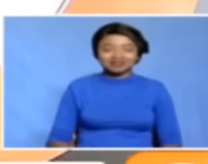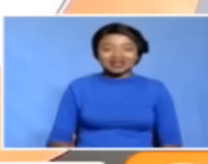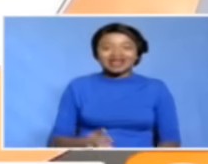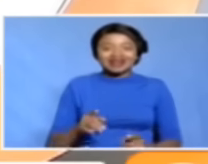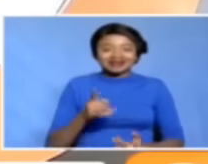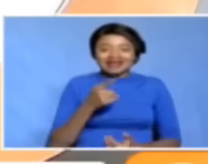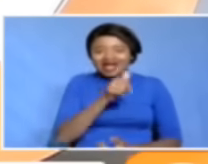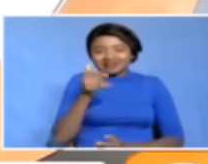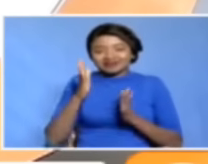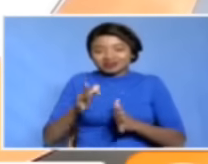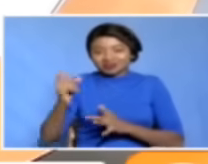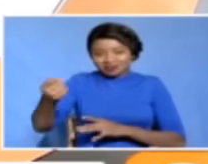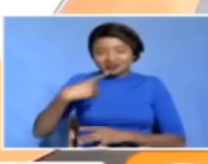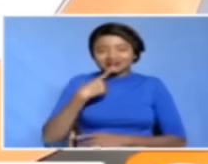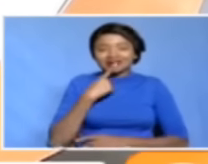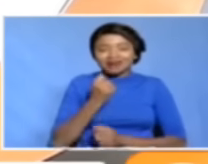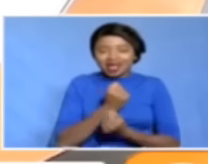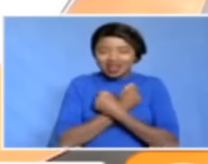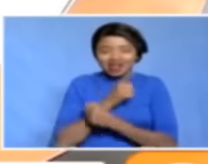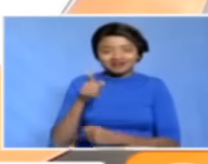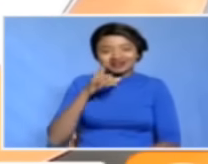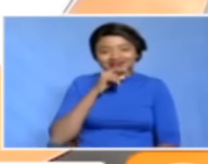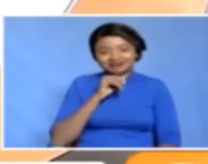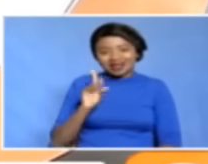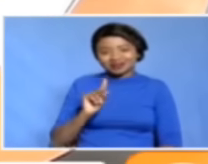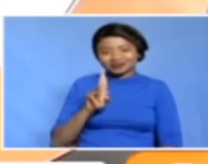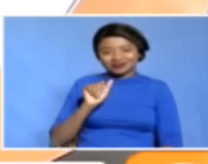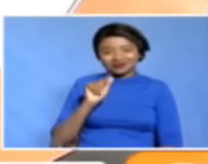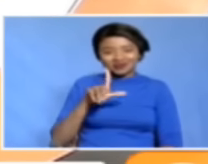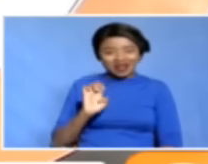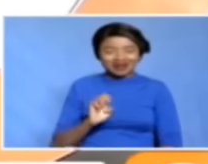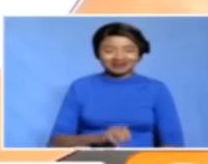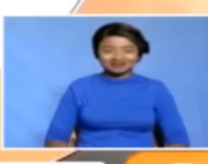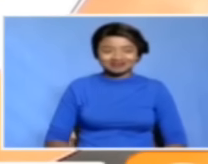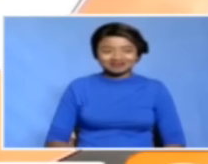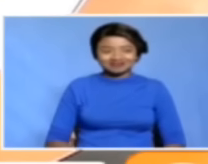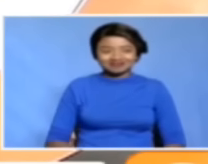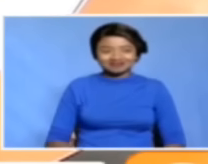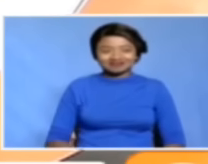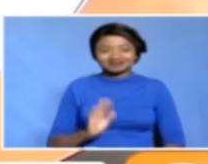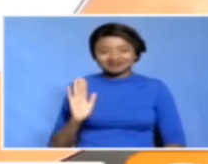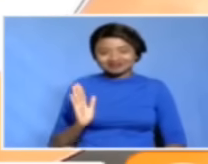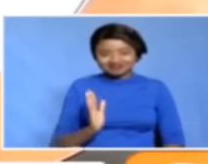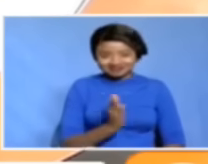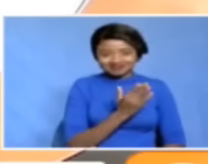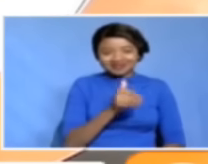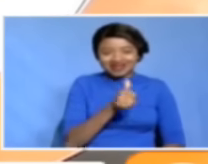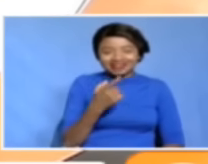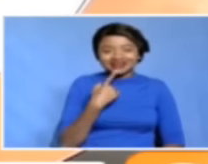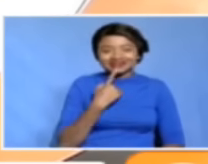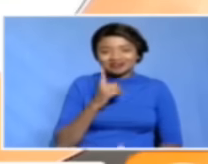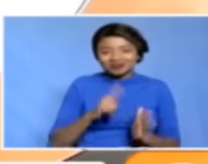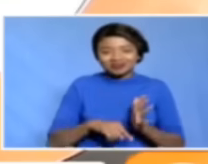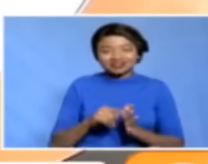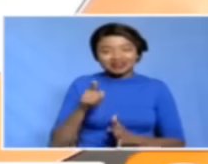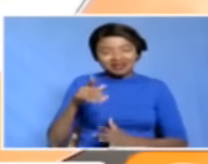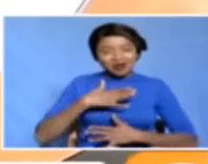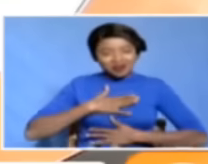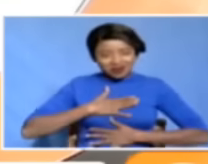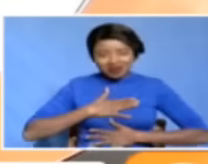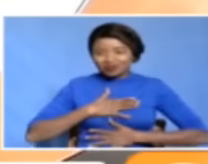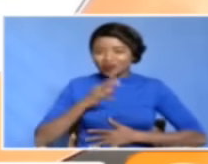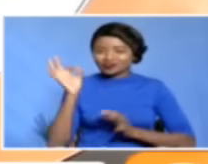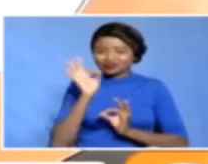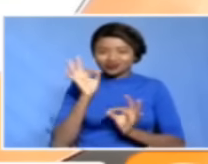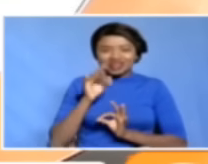this man, Duale. More of tweets and SMSs, keep sending them. Elikana Andenga says, Honorable Duale, is he in